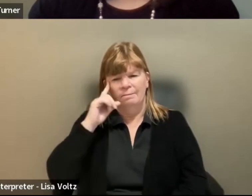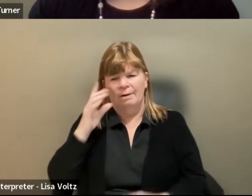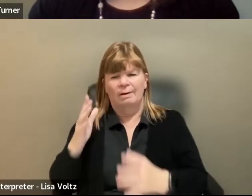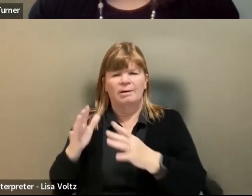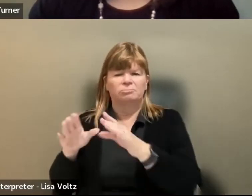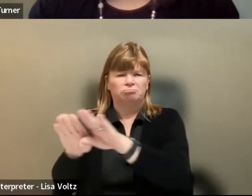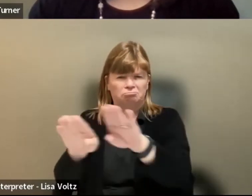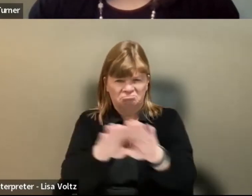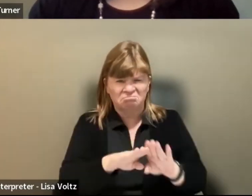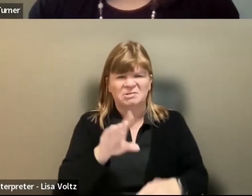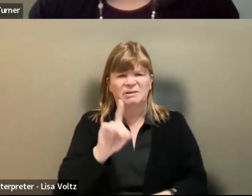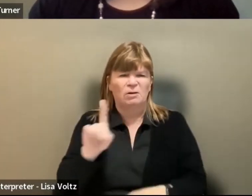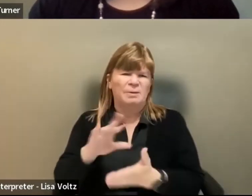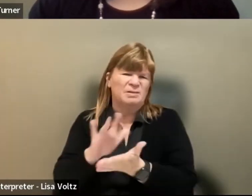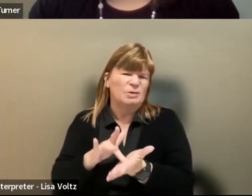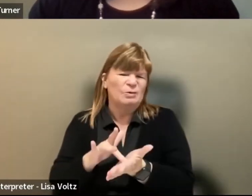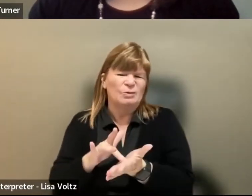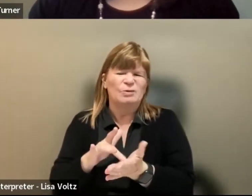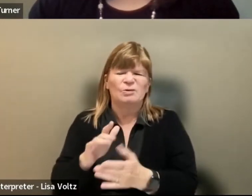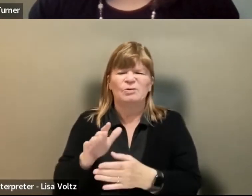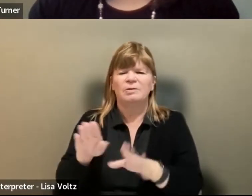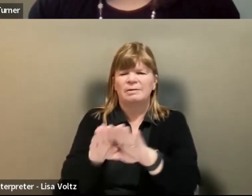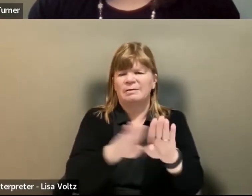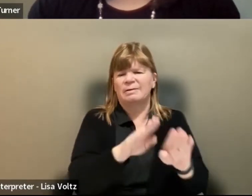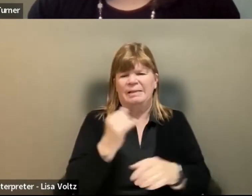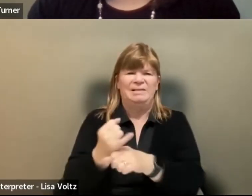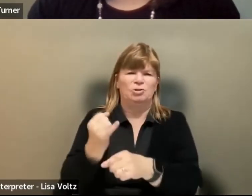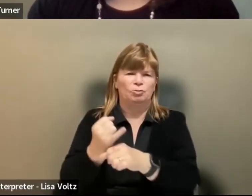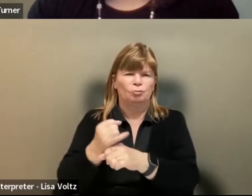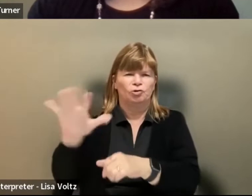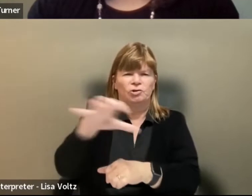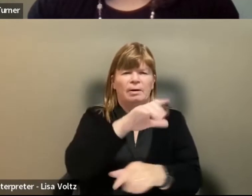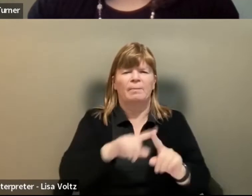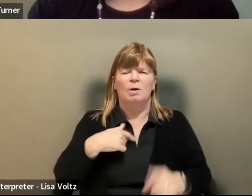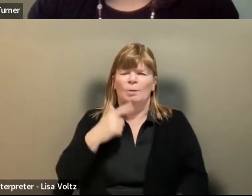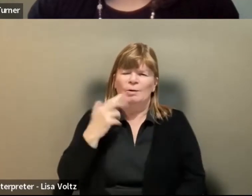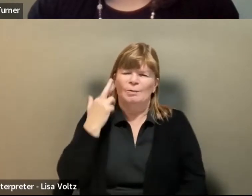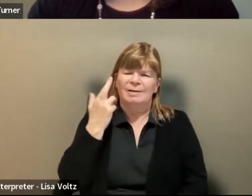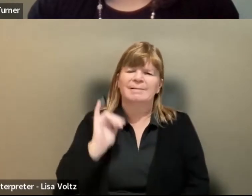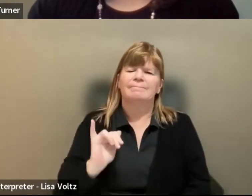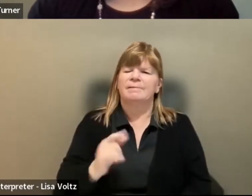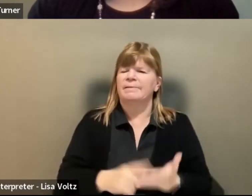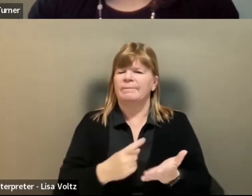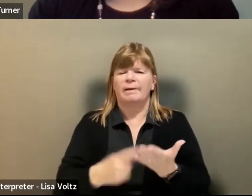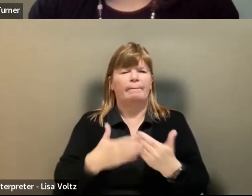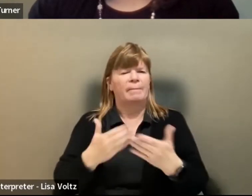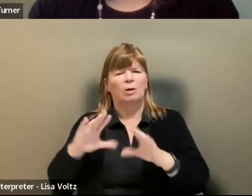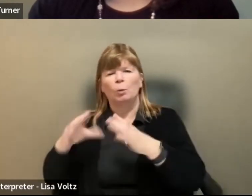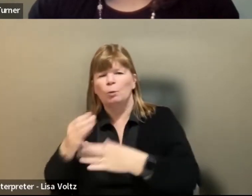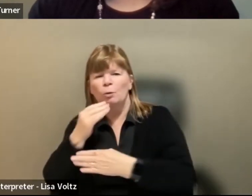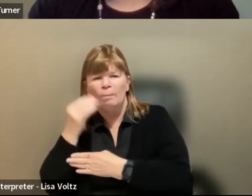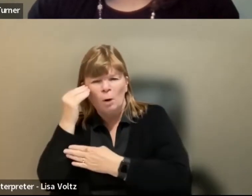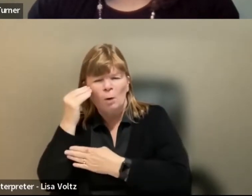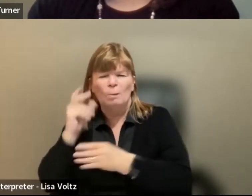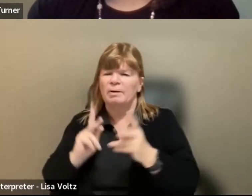developmental centers, okay, shut down all of our institutions. But then we realized that sometimes even in a group home setting, people could